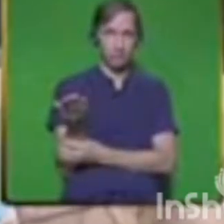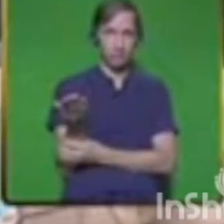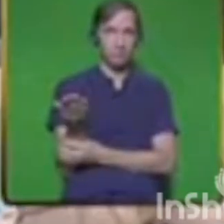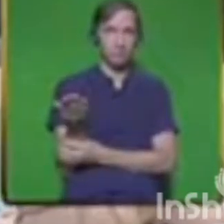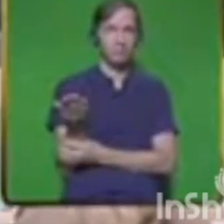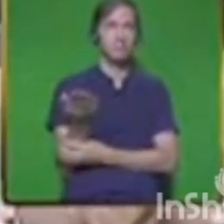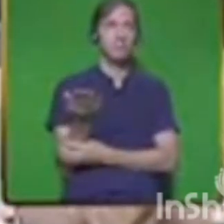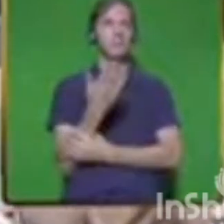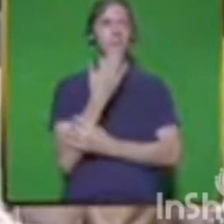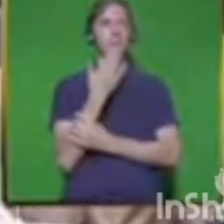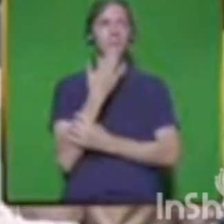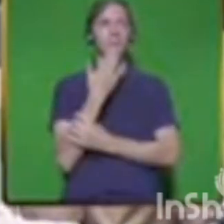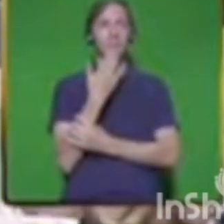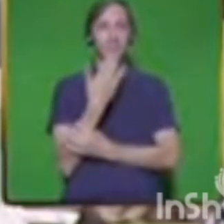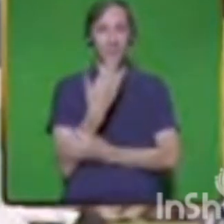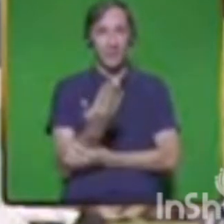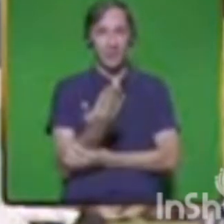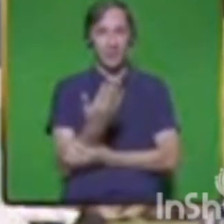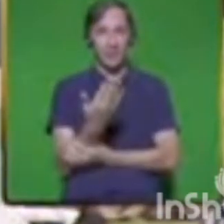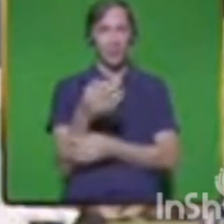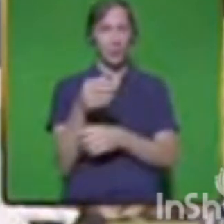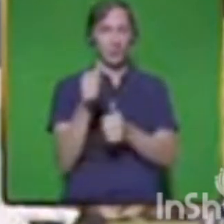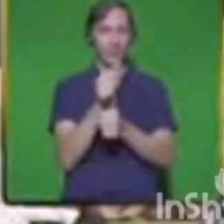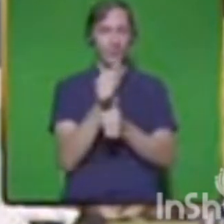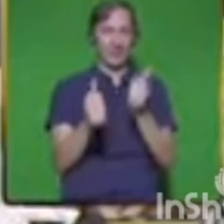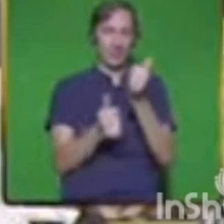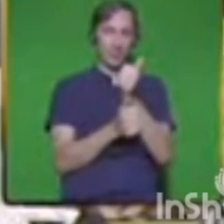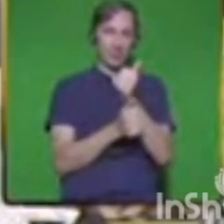Thank you so much, Honorable Deputy Speaker.